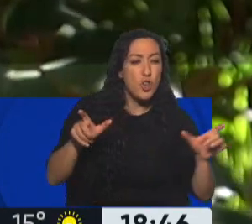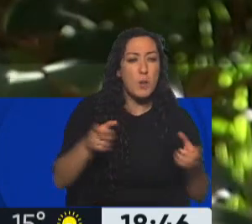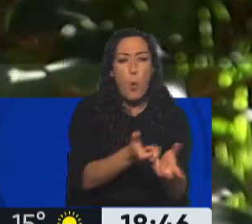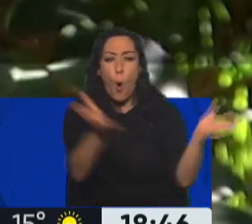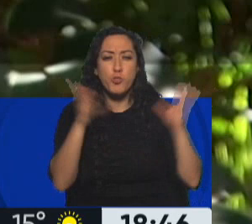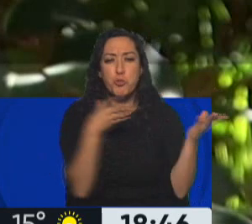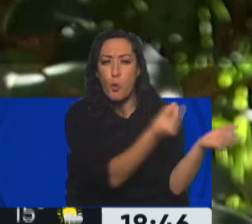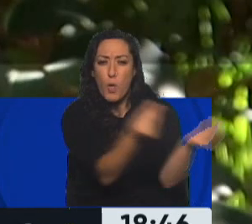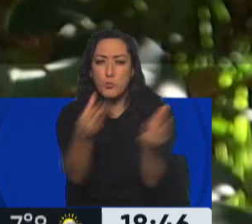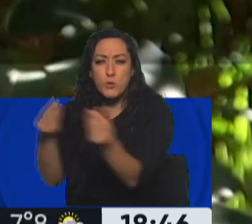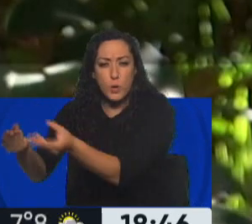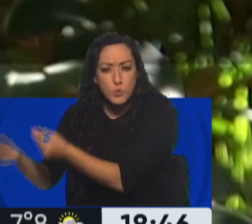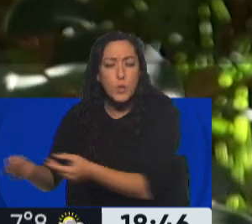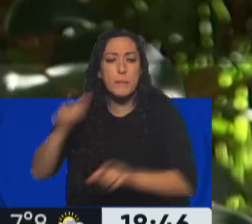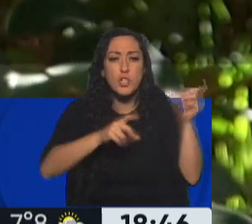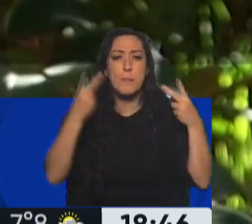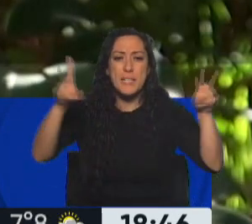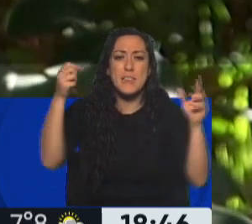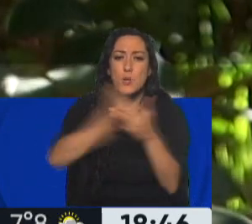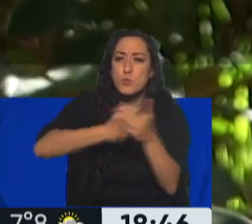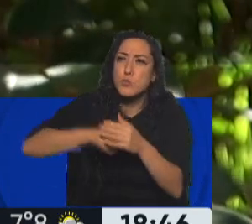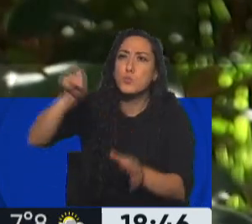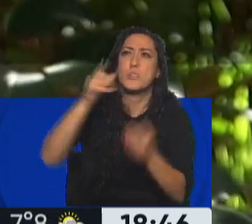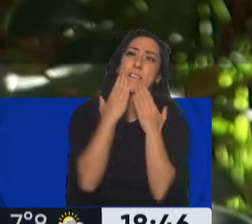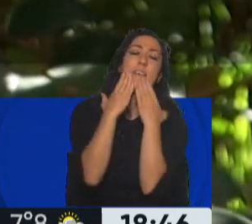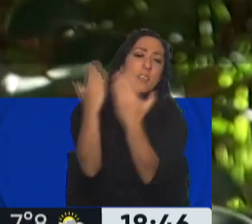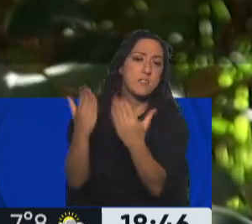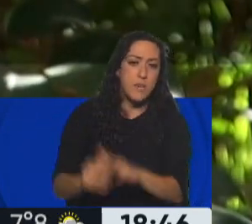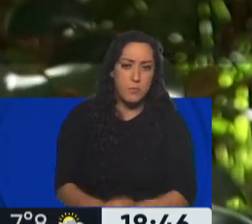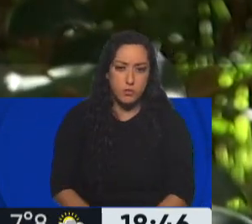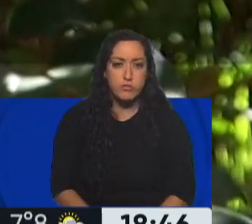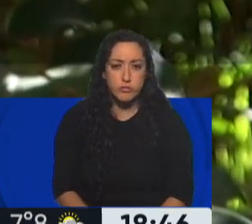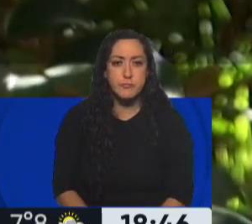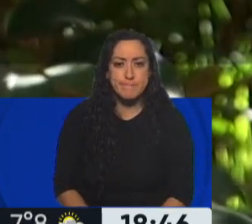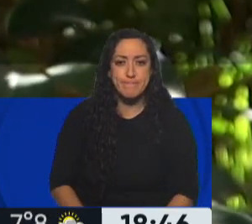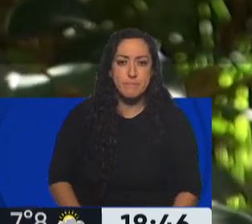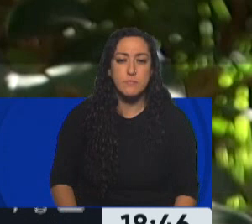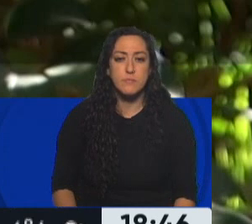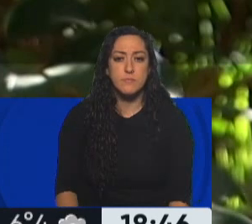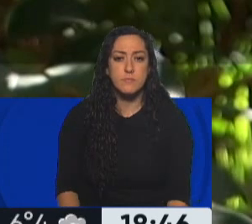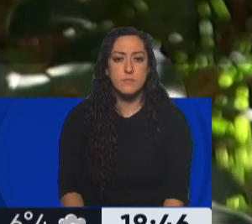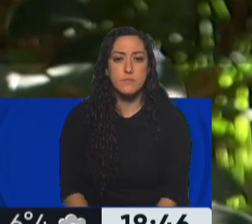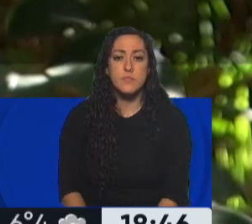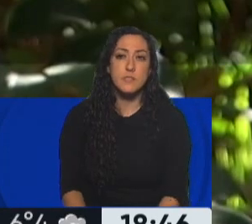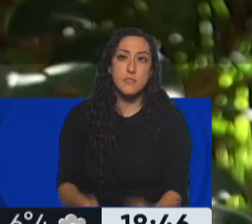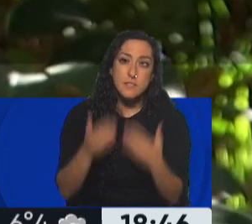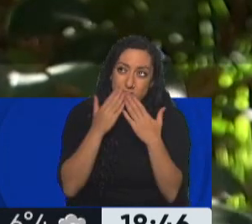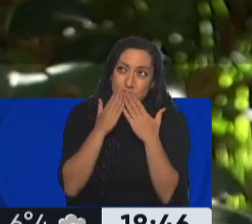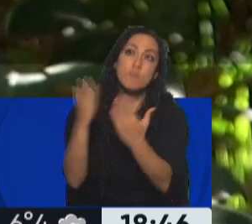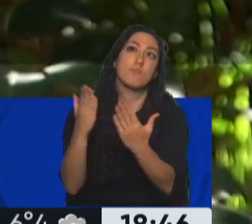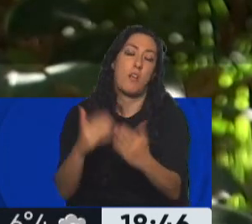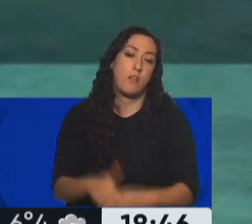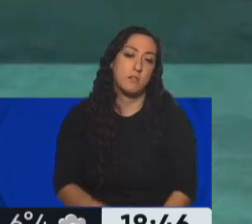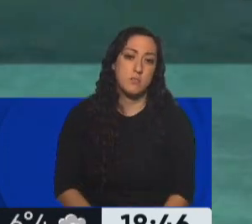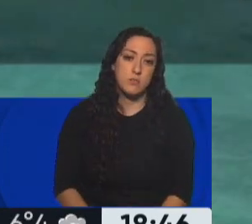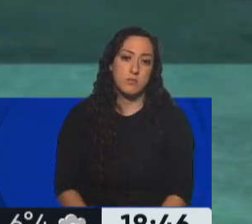people. Yeah, and we thank him for the fight he's fighting for the migrants. We really appreciate. Thank him so